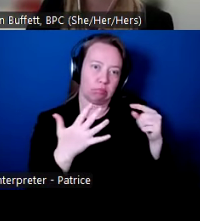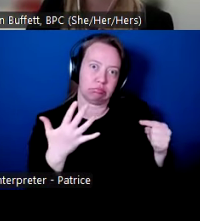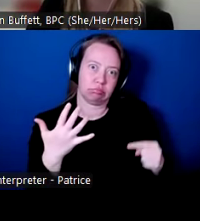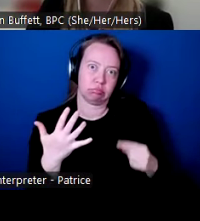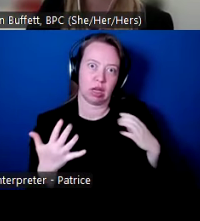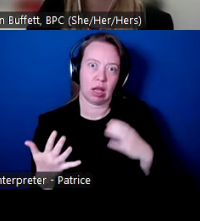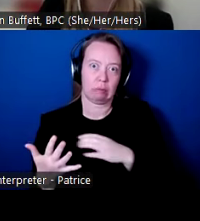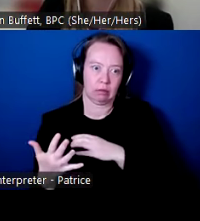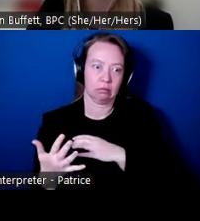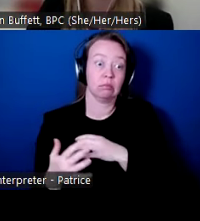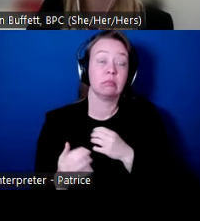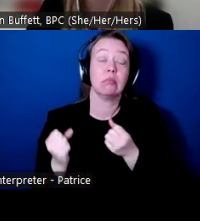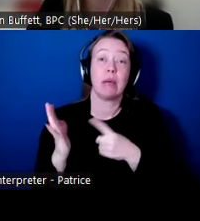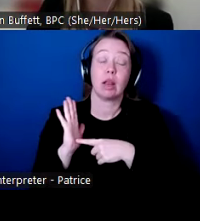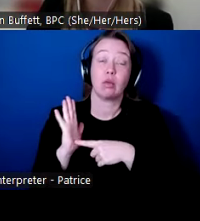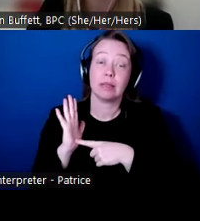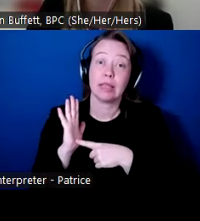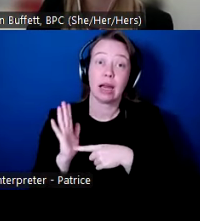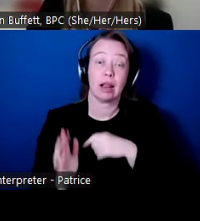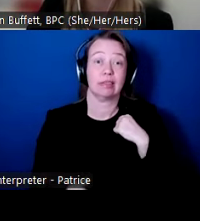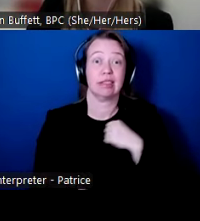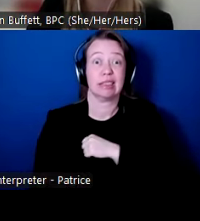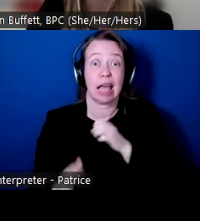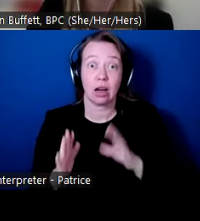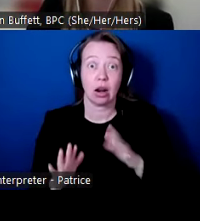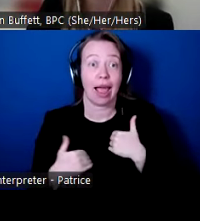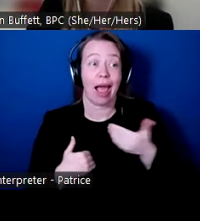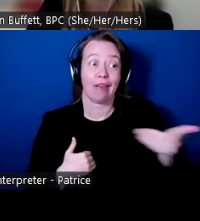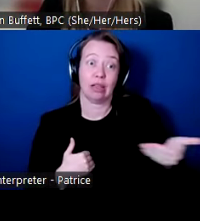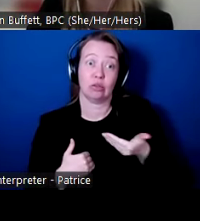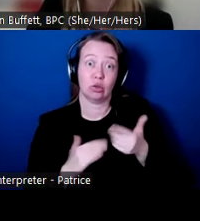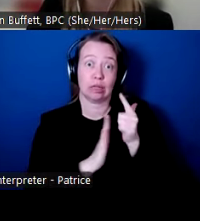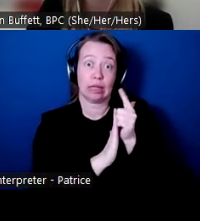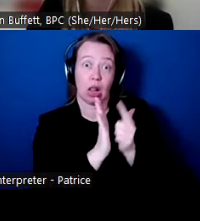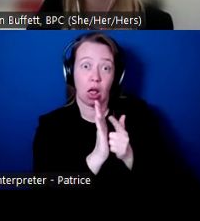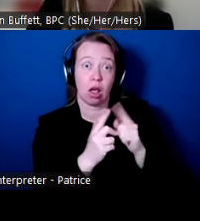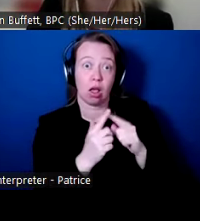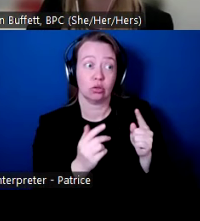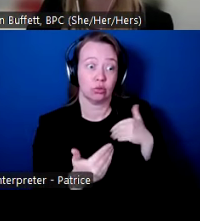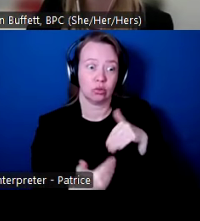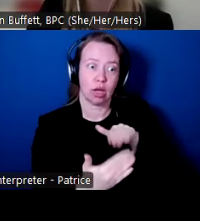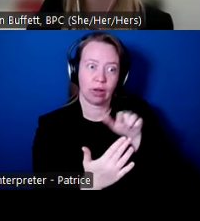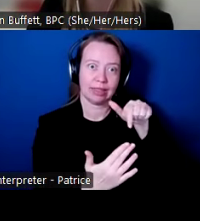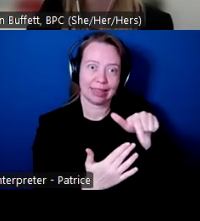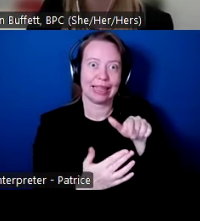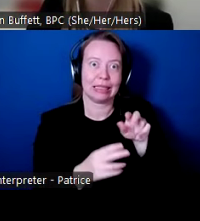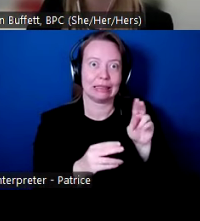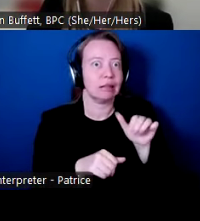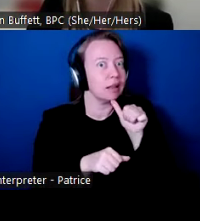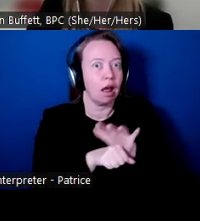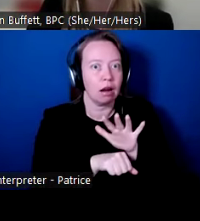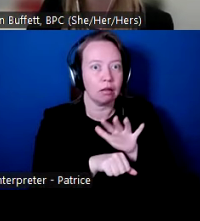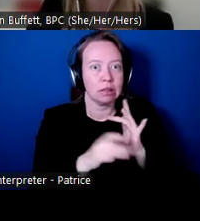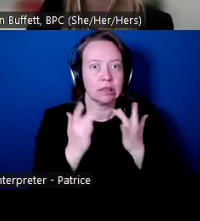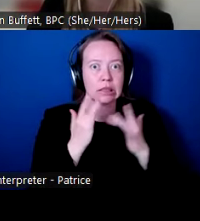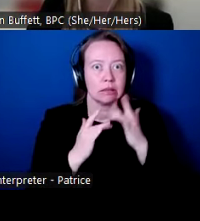Several senators and representatives have also introduced legislation to address these shortages, including bipartisan